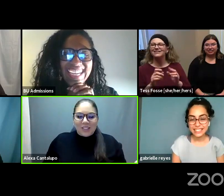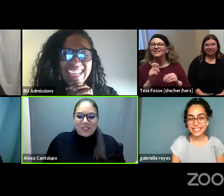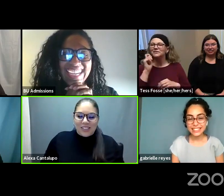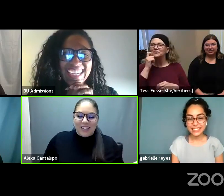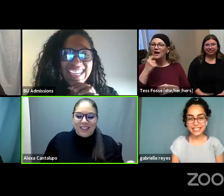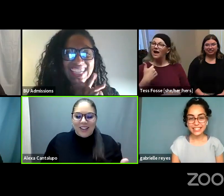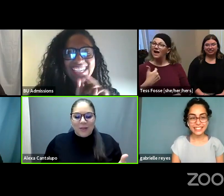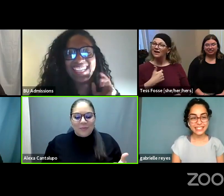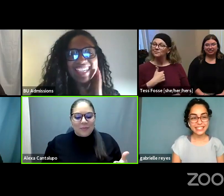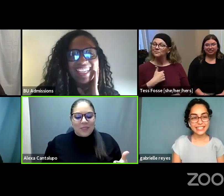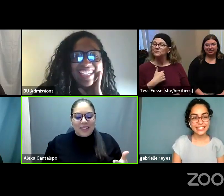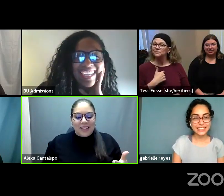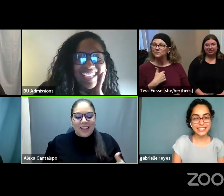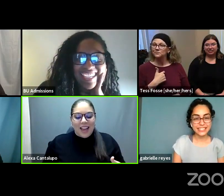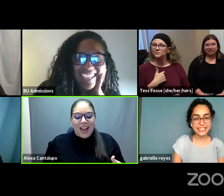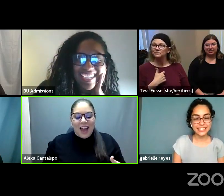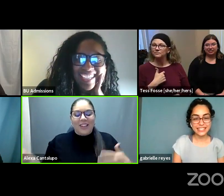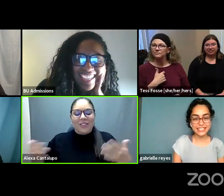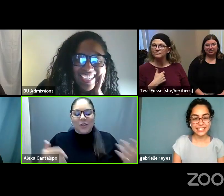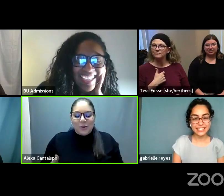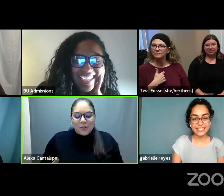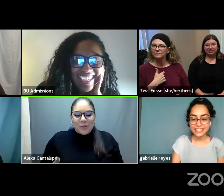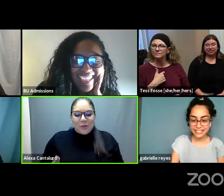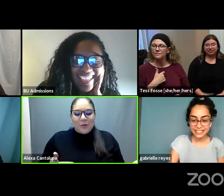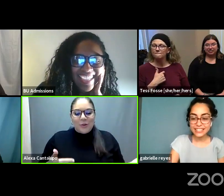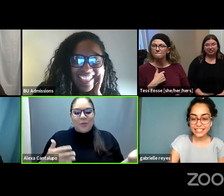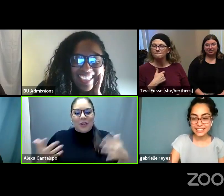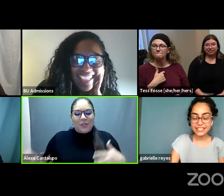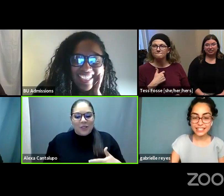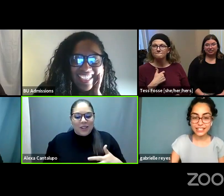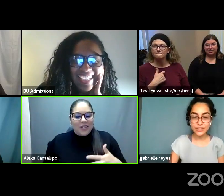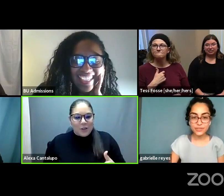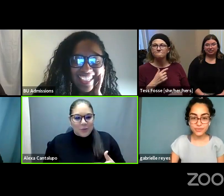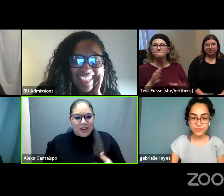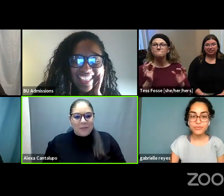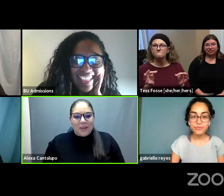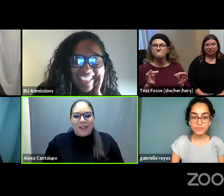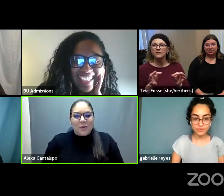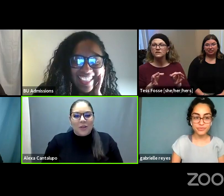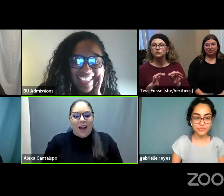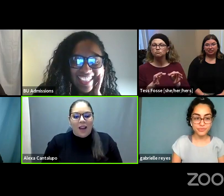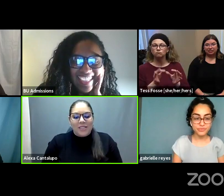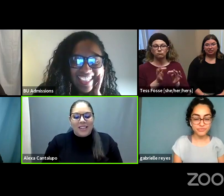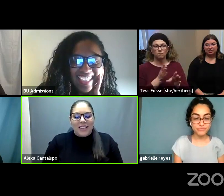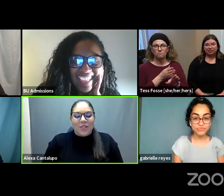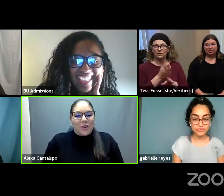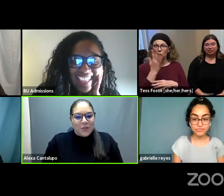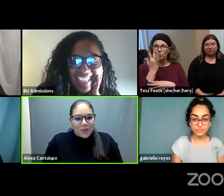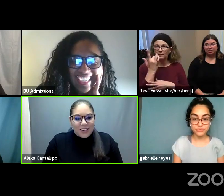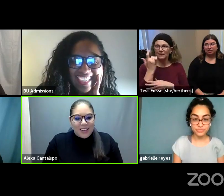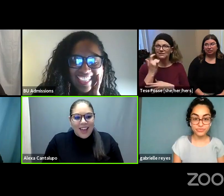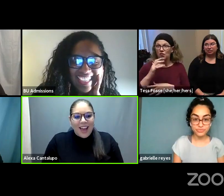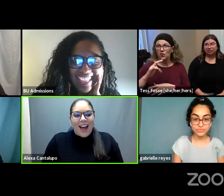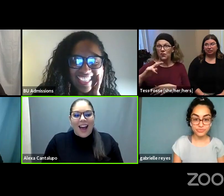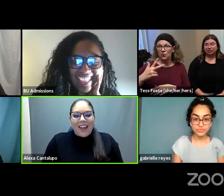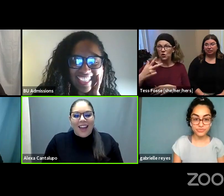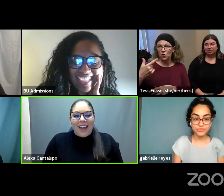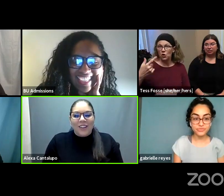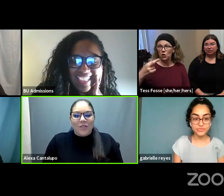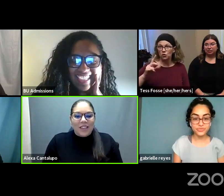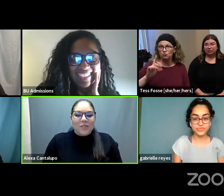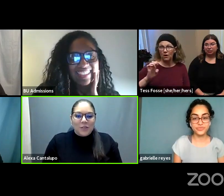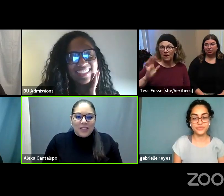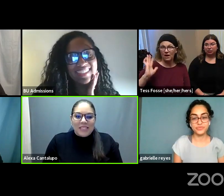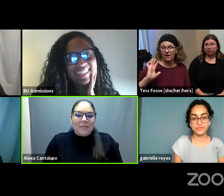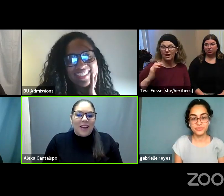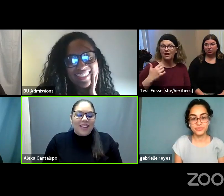I actually I chose to major in interpreting because when I was in 3rd grade, I had